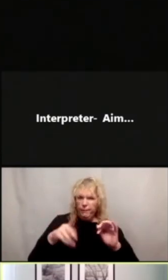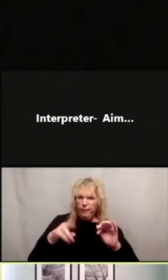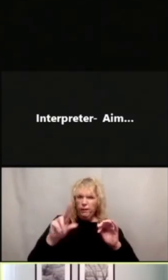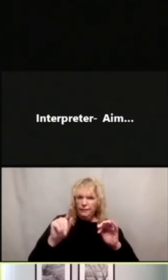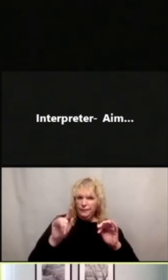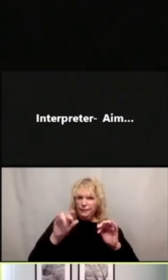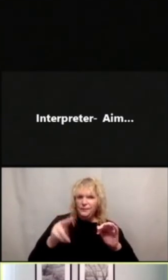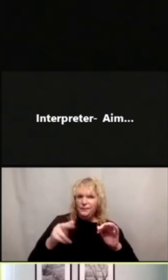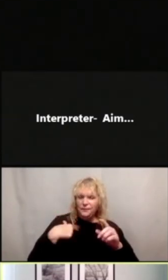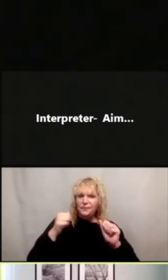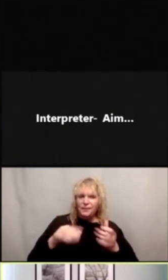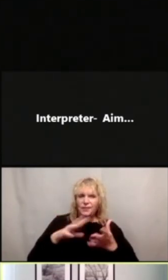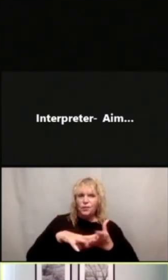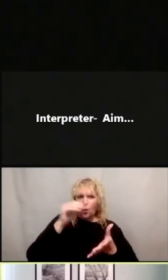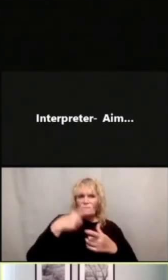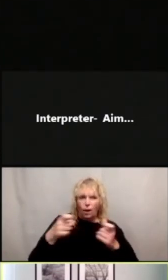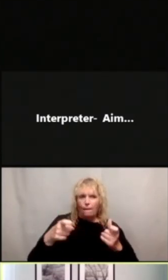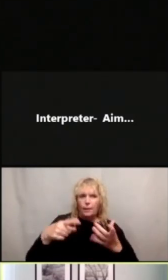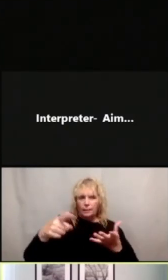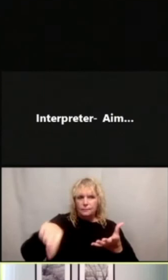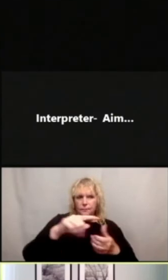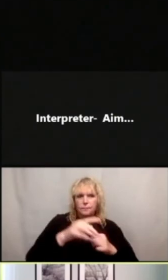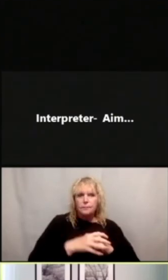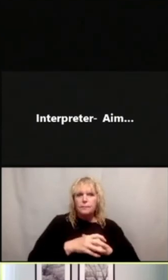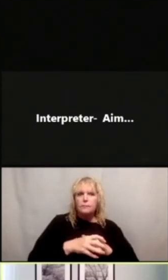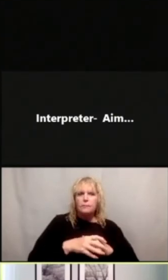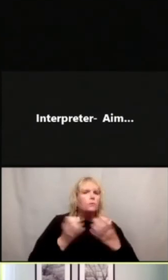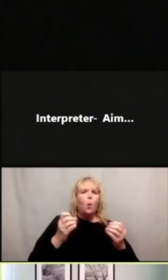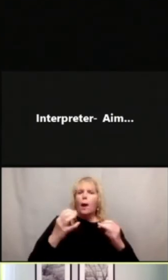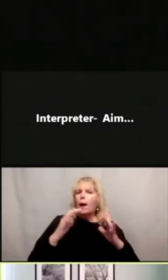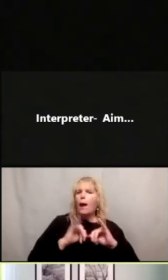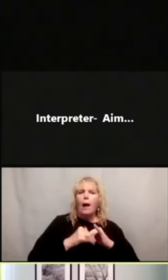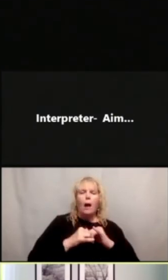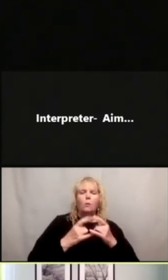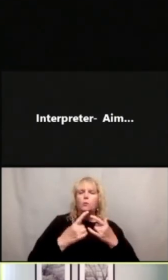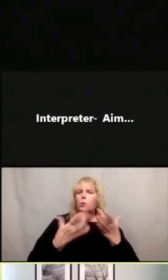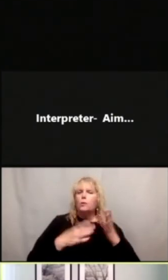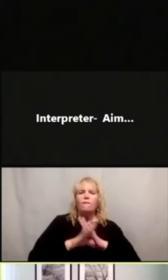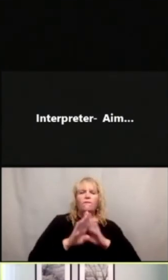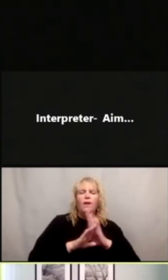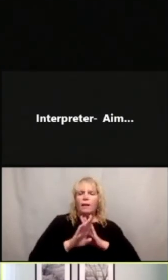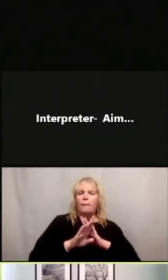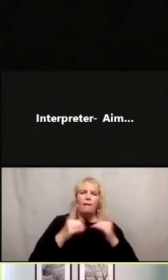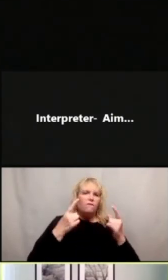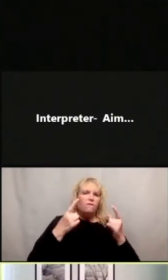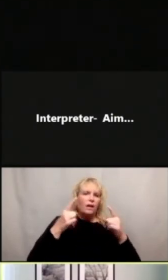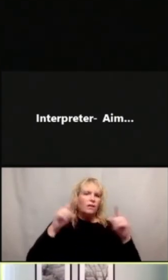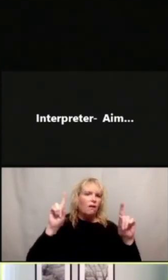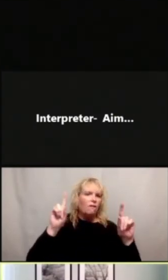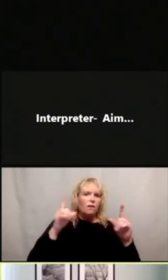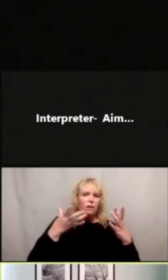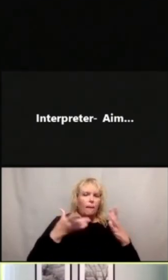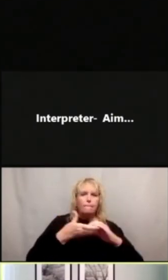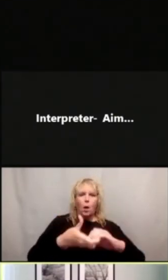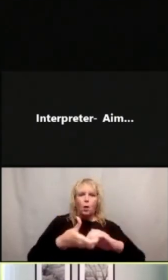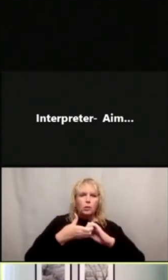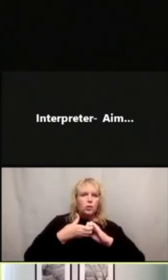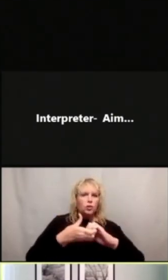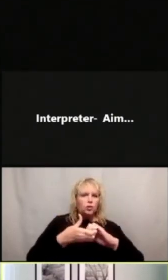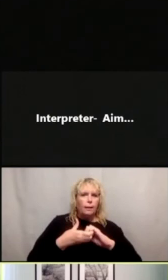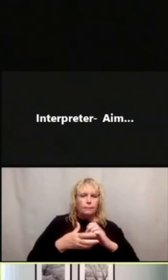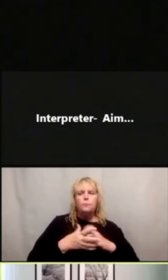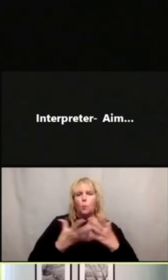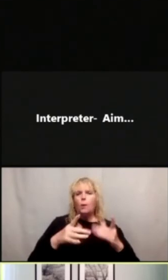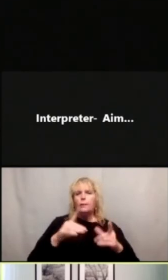from their stories. So how can we develop effective partnerships? So, definitely